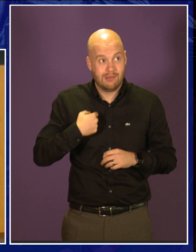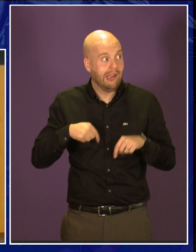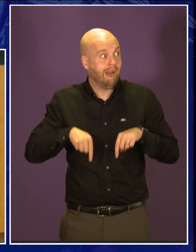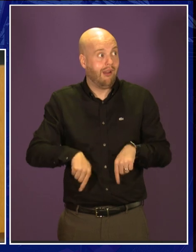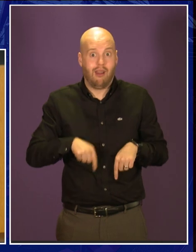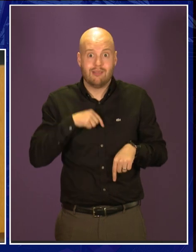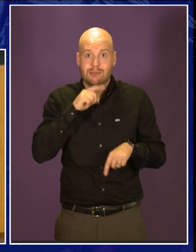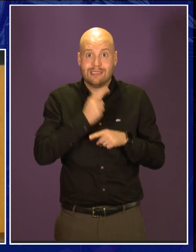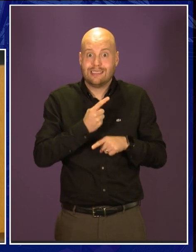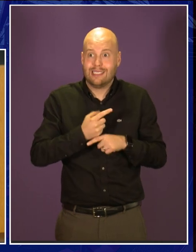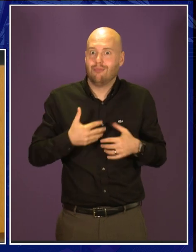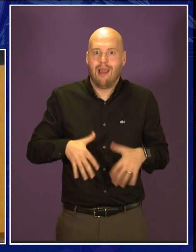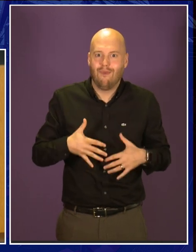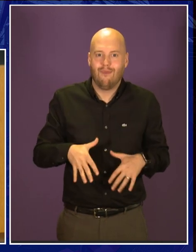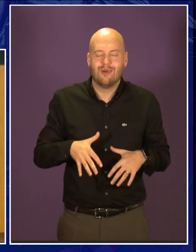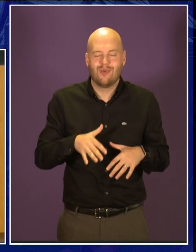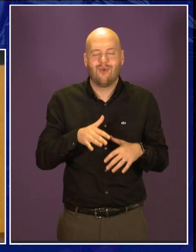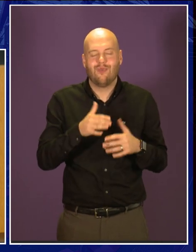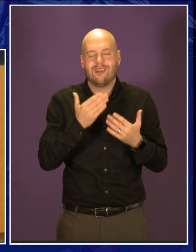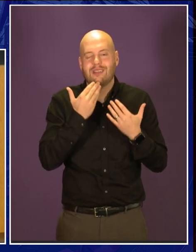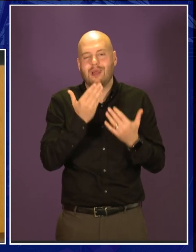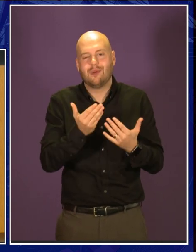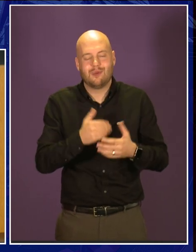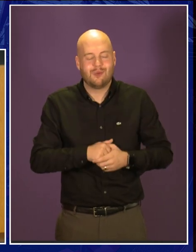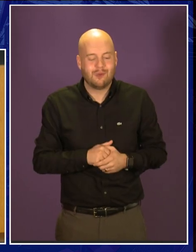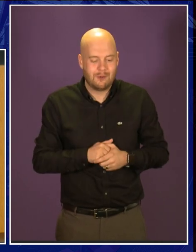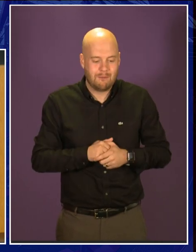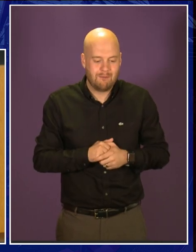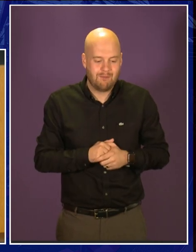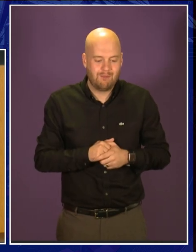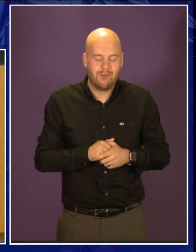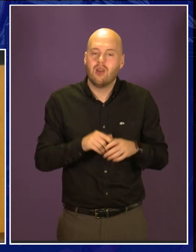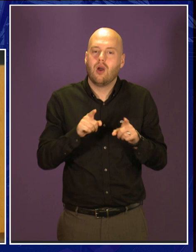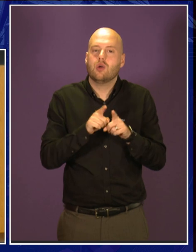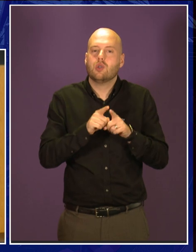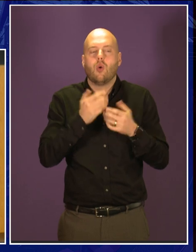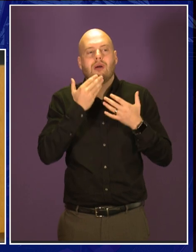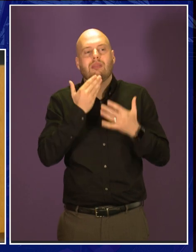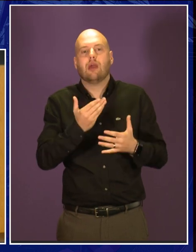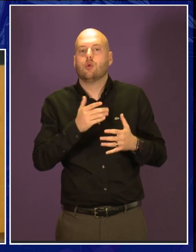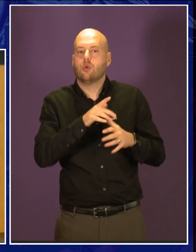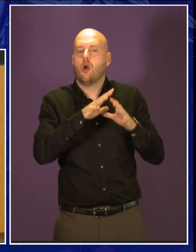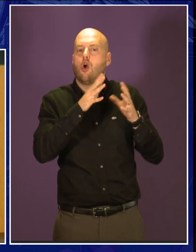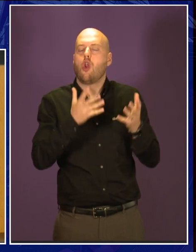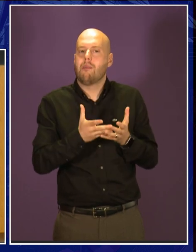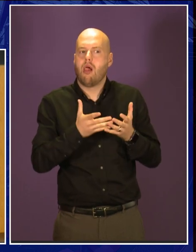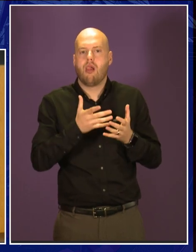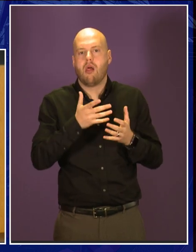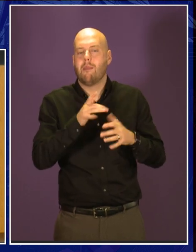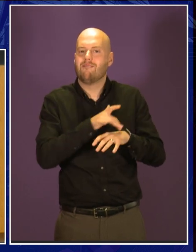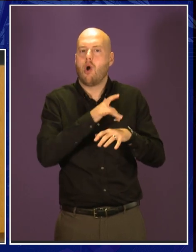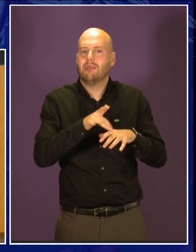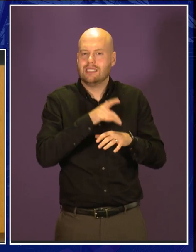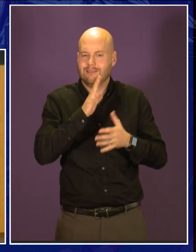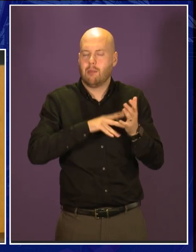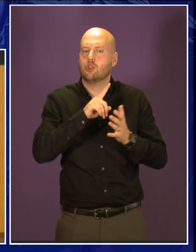very much, and I would like to thank also the laboratory for global performance and politics from Georgetown University, the